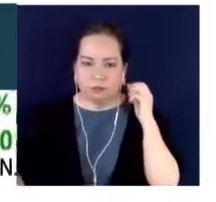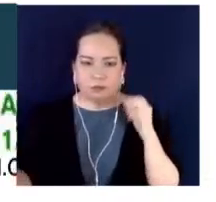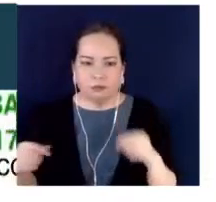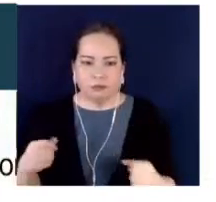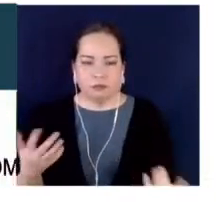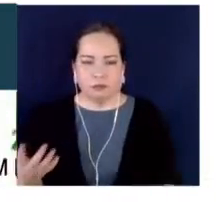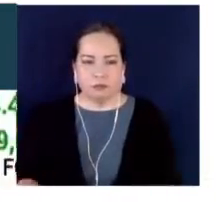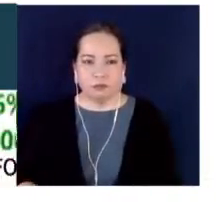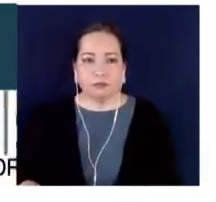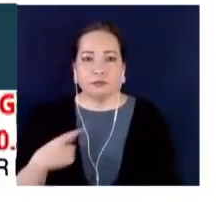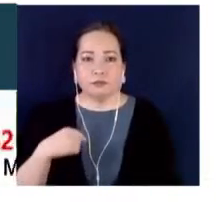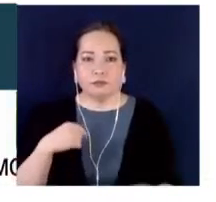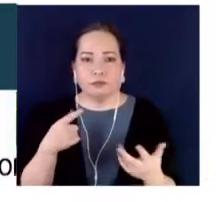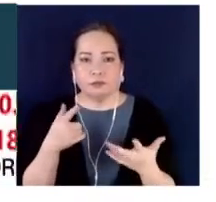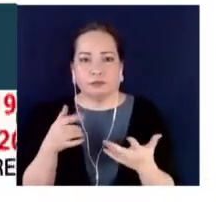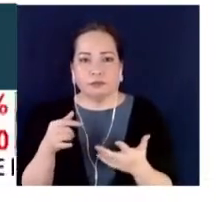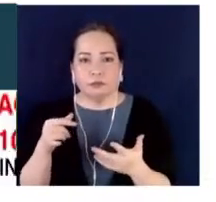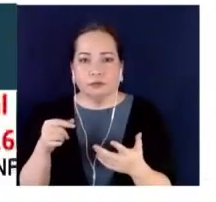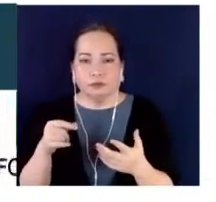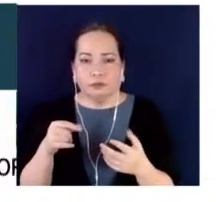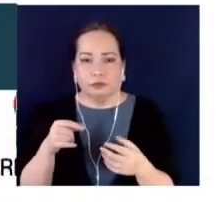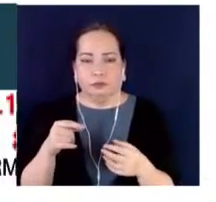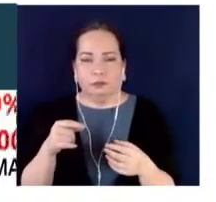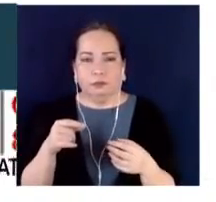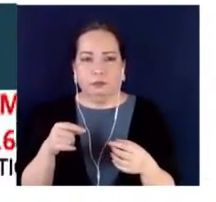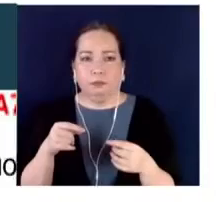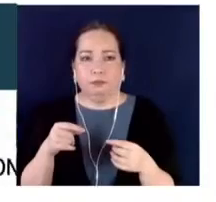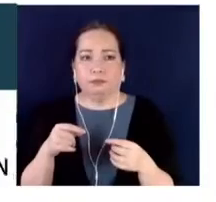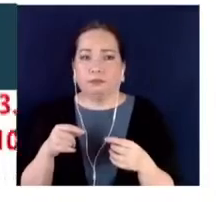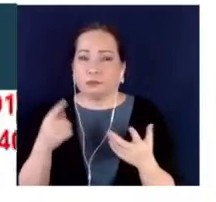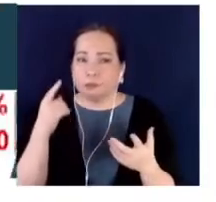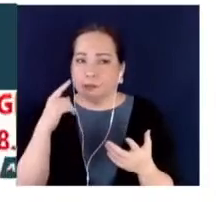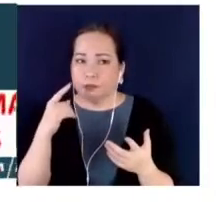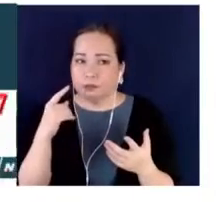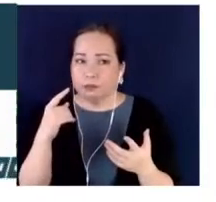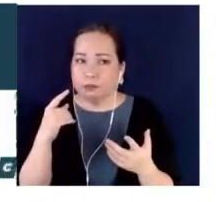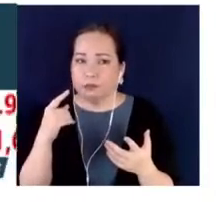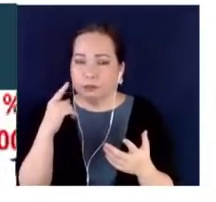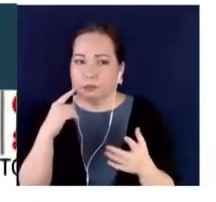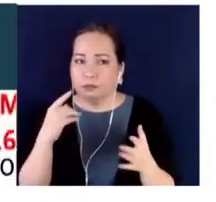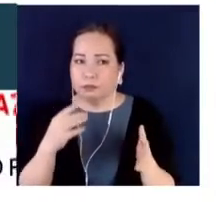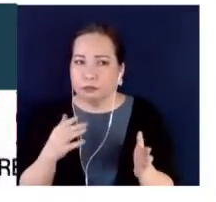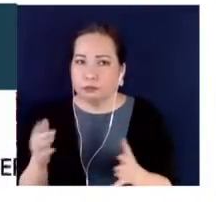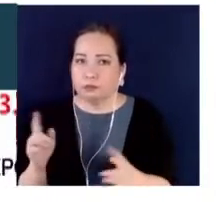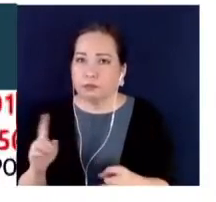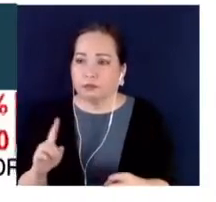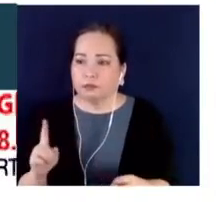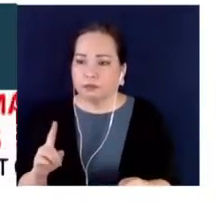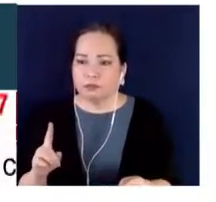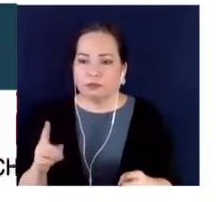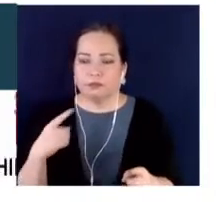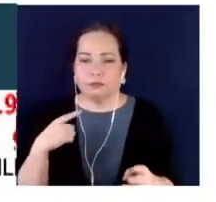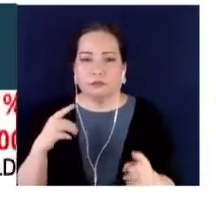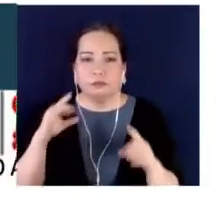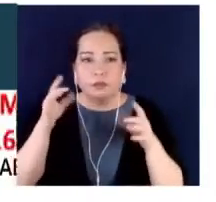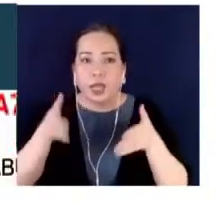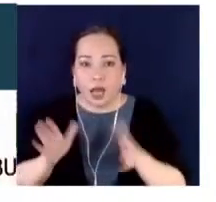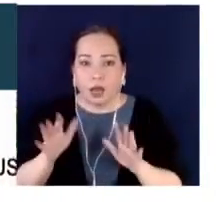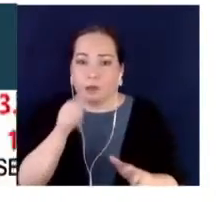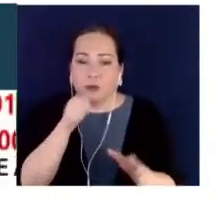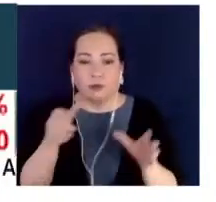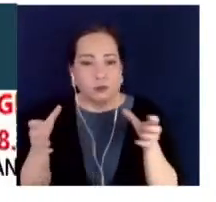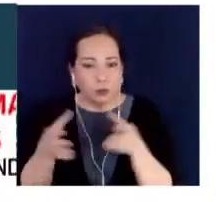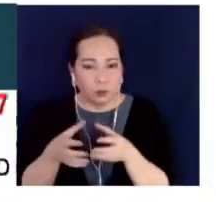glad that the President is allowing the private sector to be, and the government telling them to be more flexible with the private sector. But I have to say